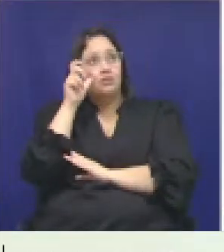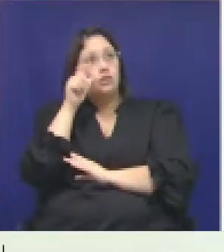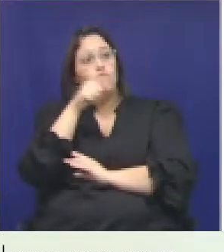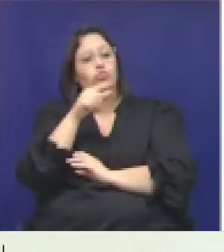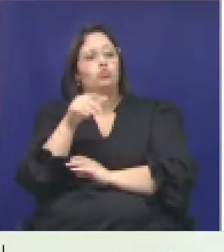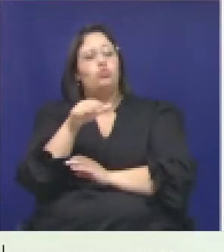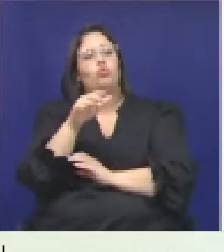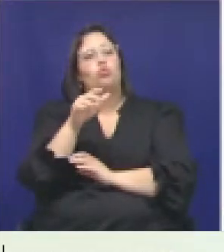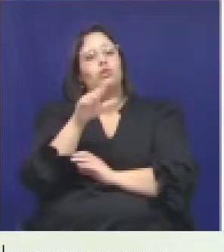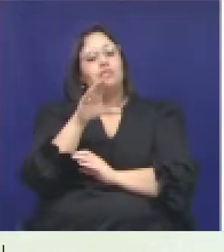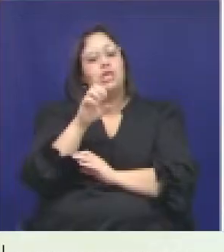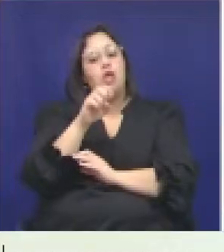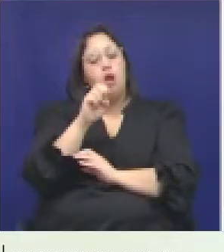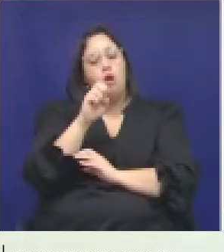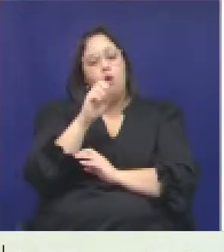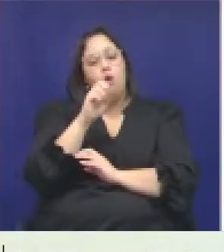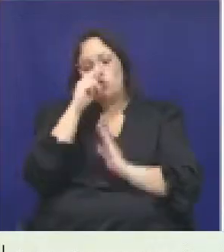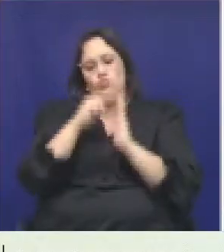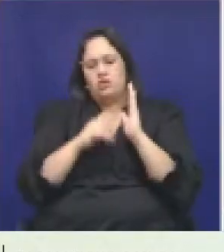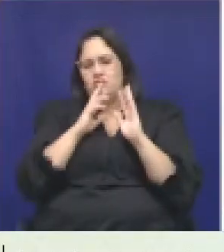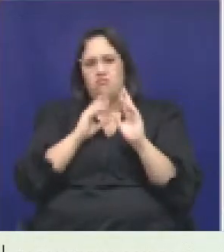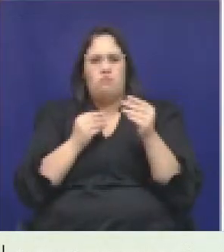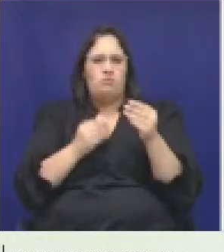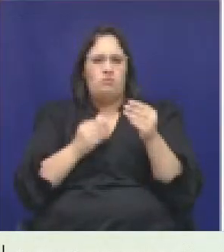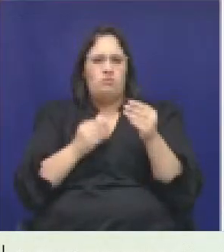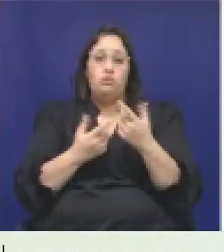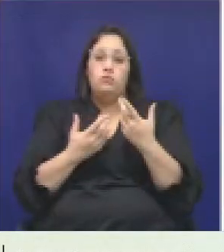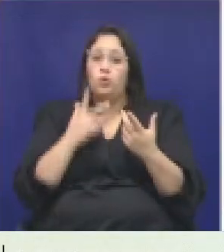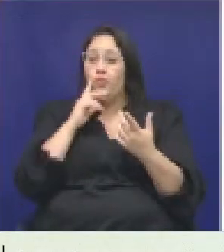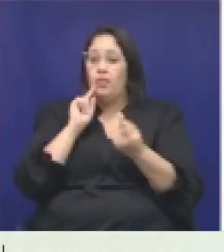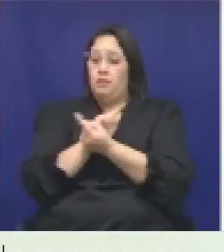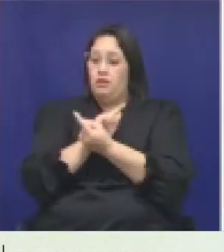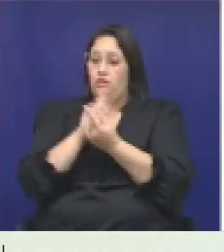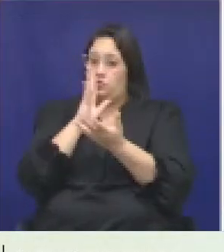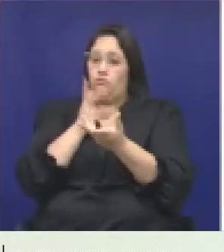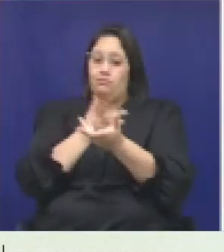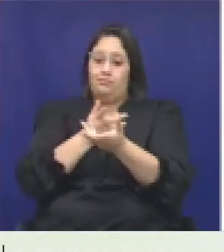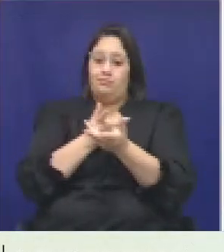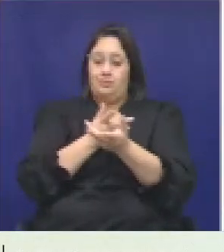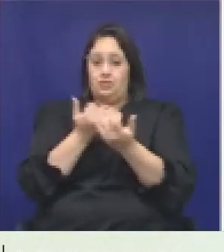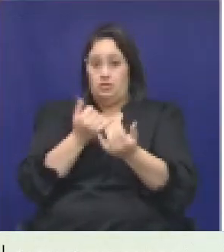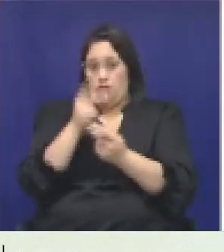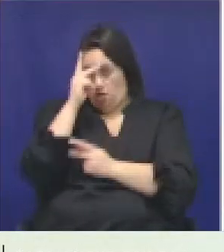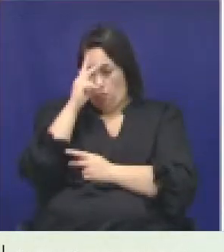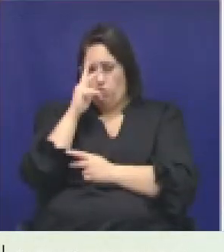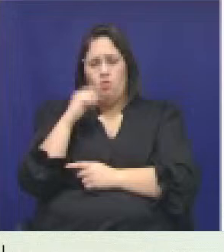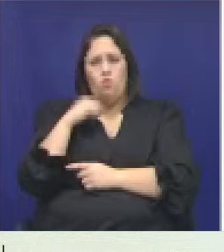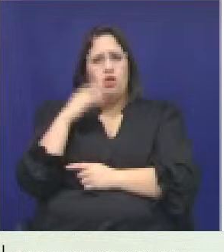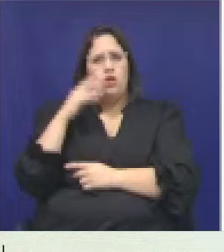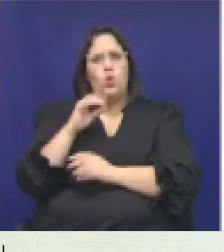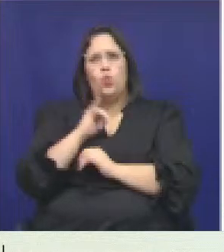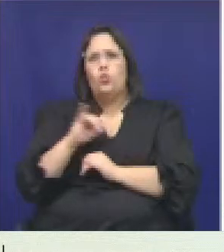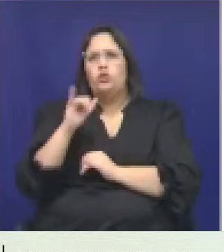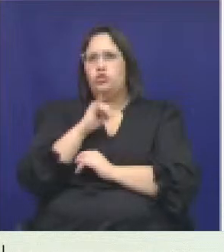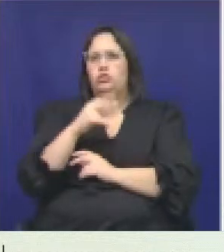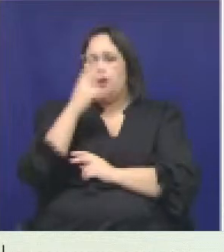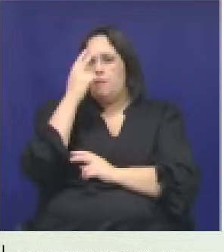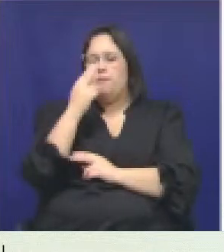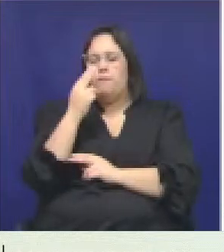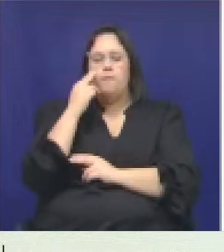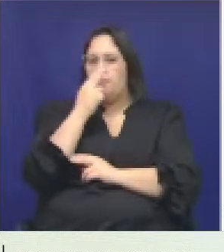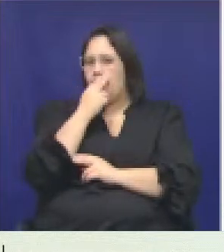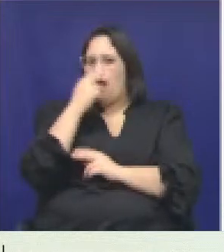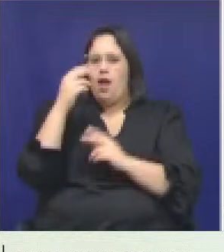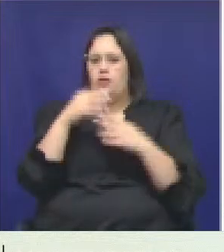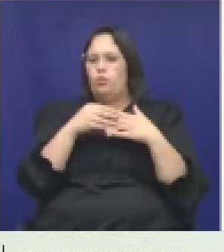who equally does not read the reports. When they meet to discuss existing knowledge, we wonder which blind lamb will lead which one